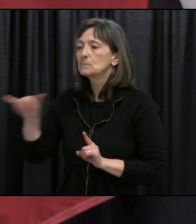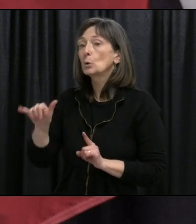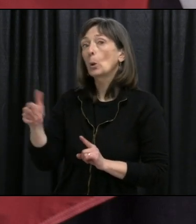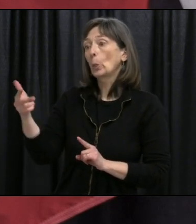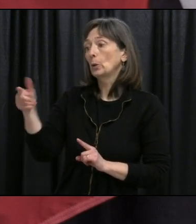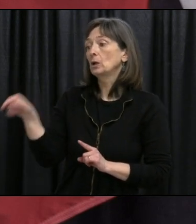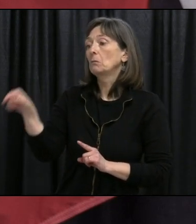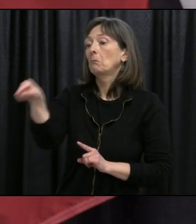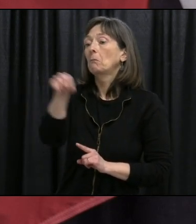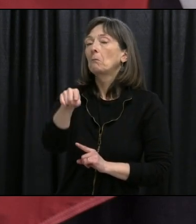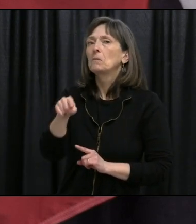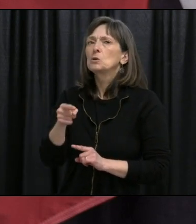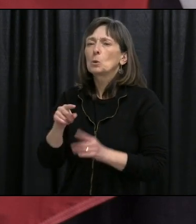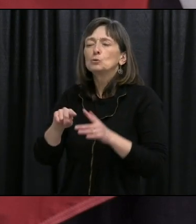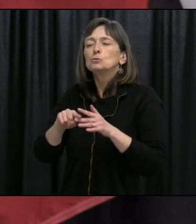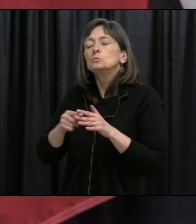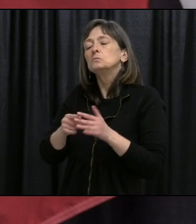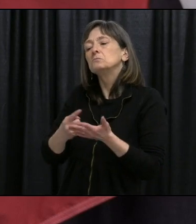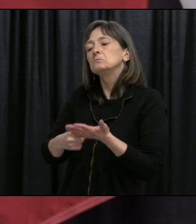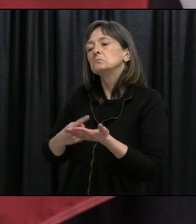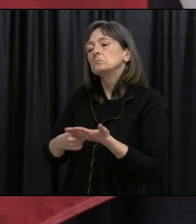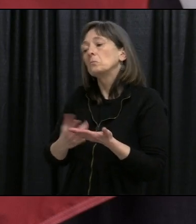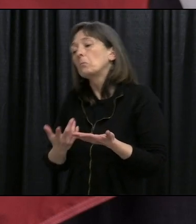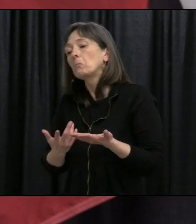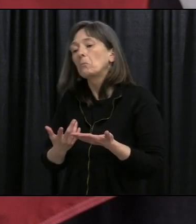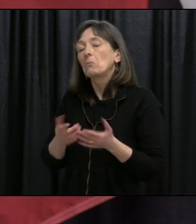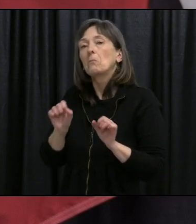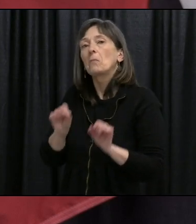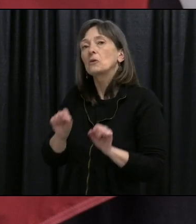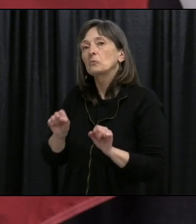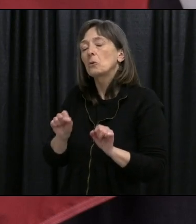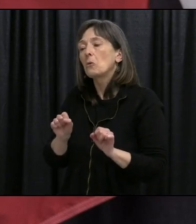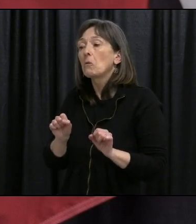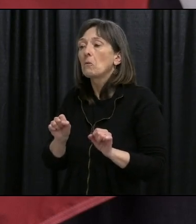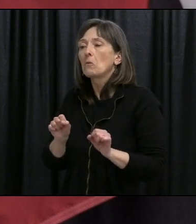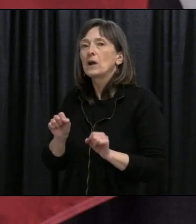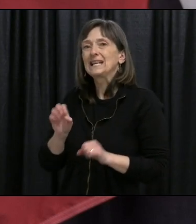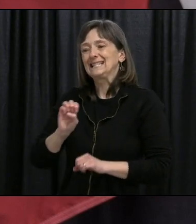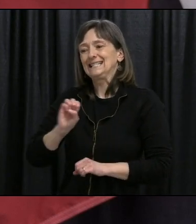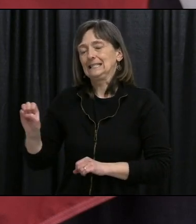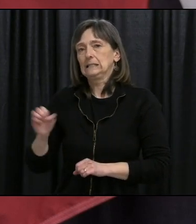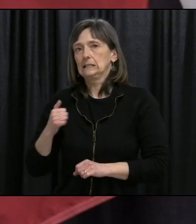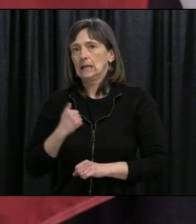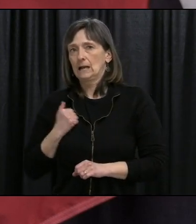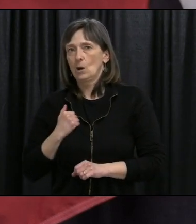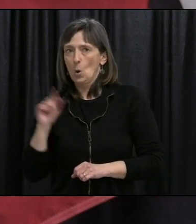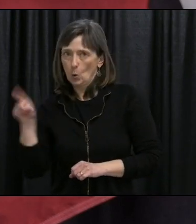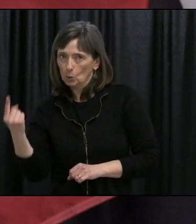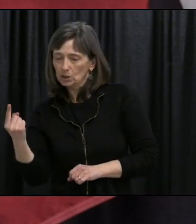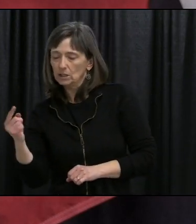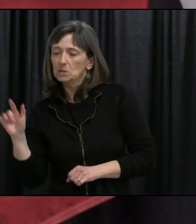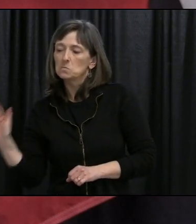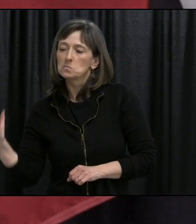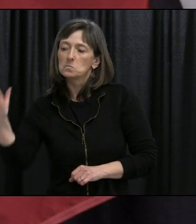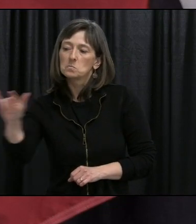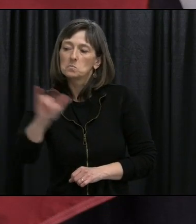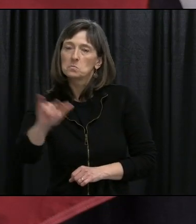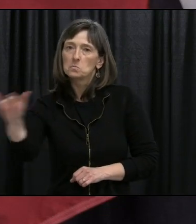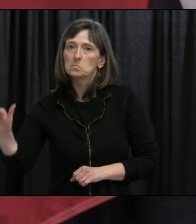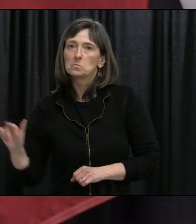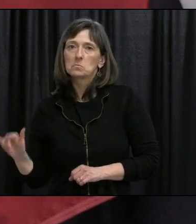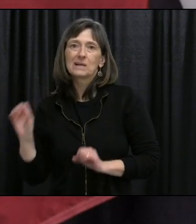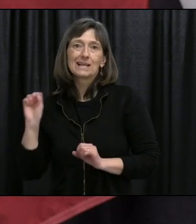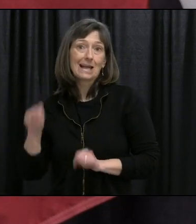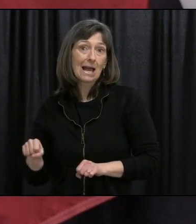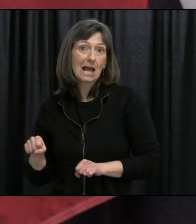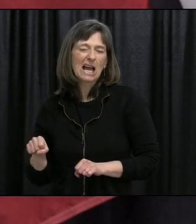some, very early discussions on what it would look like for the movement in around Atlantic Canada, as an example. This would be, certainly later